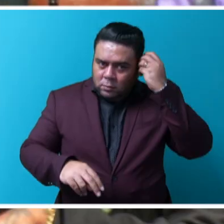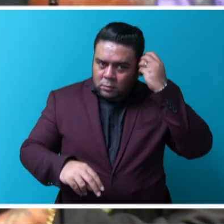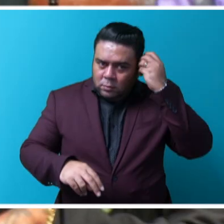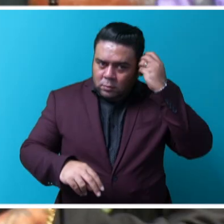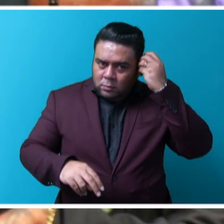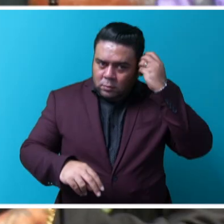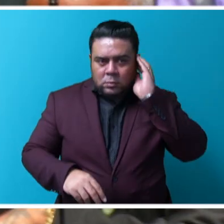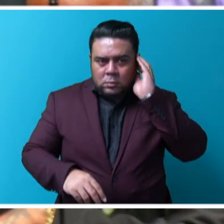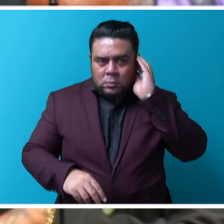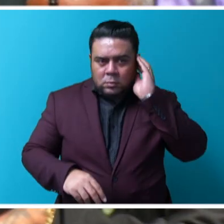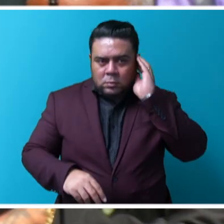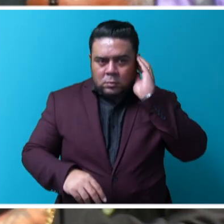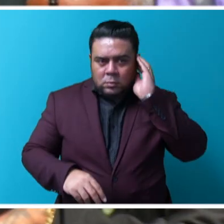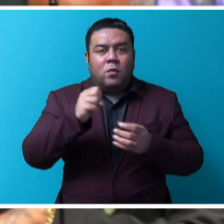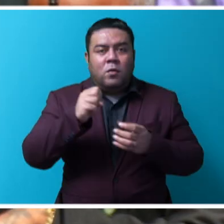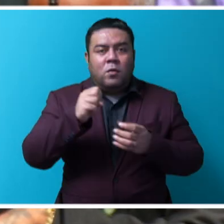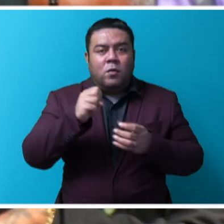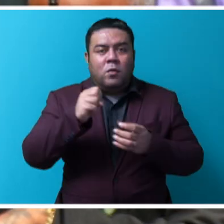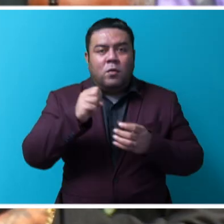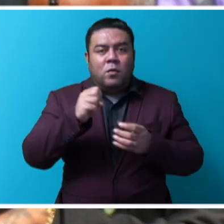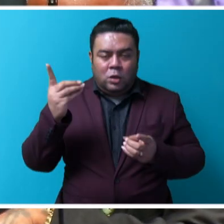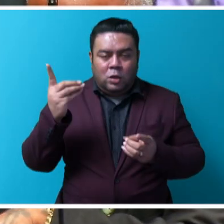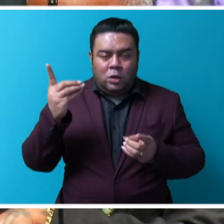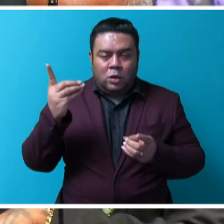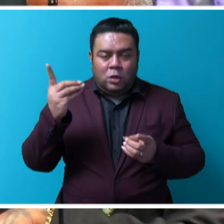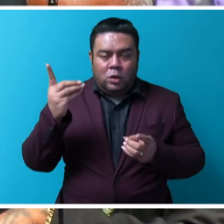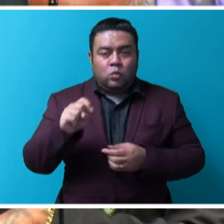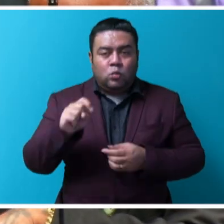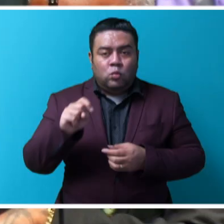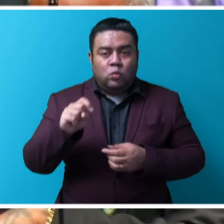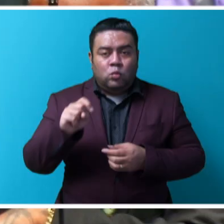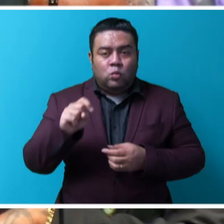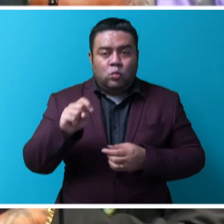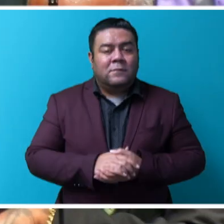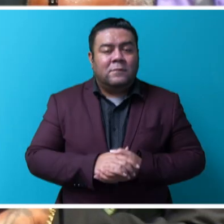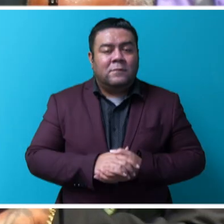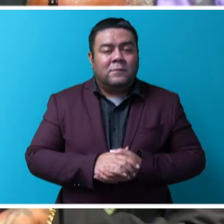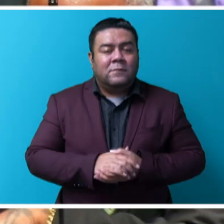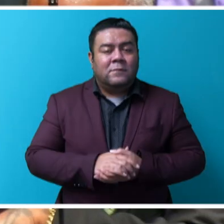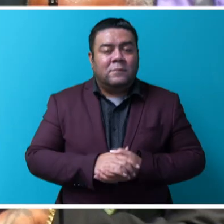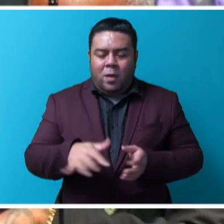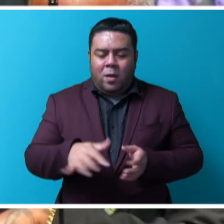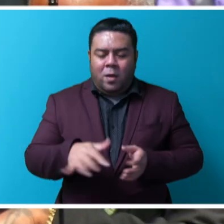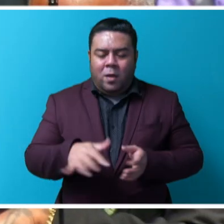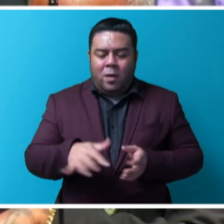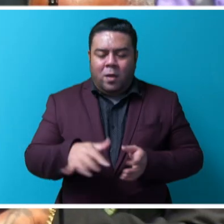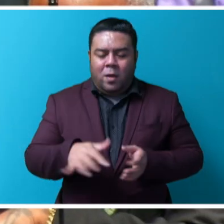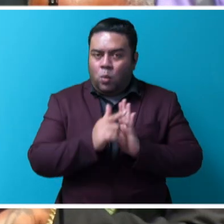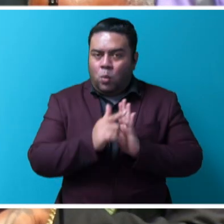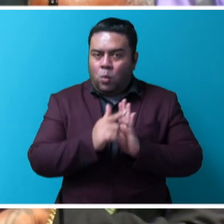discharge like the one of Line 1 in Sambeto, we must respond immediately, and our people